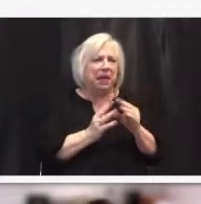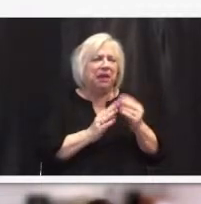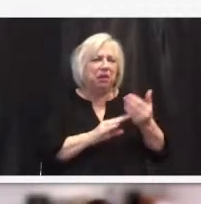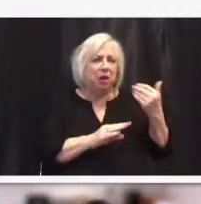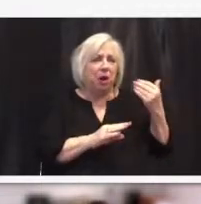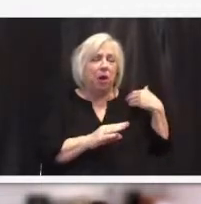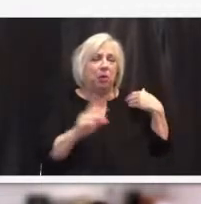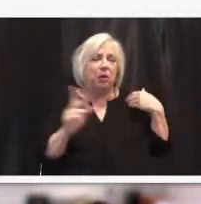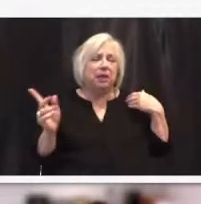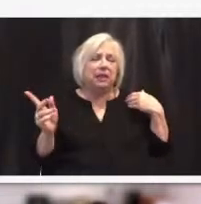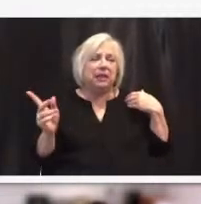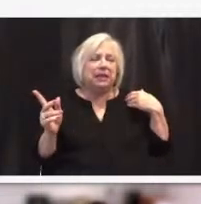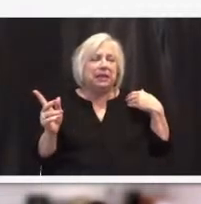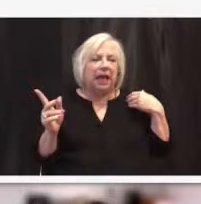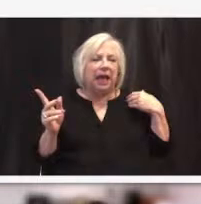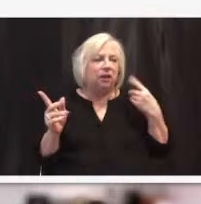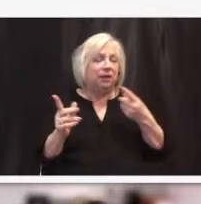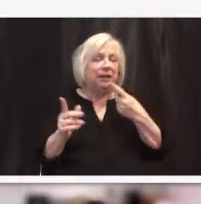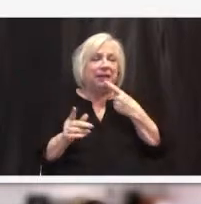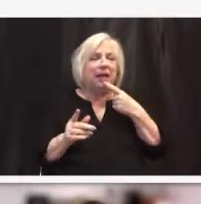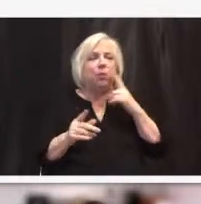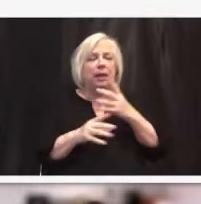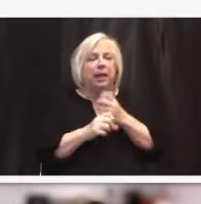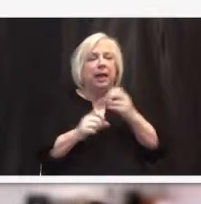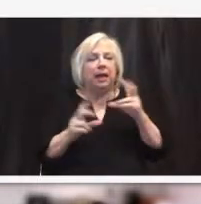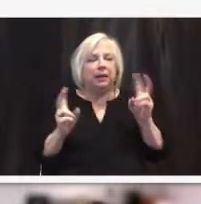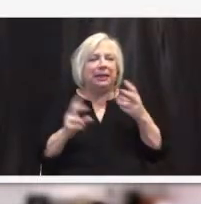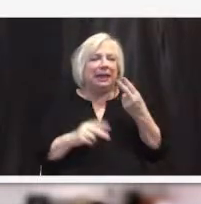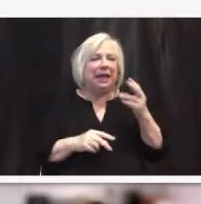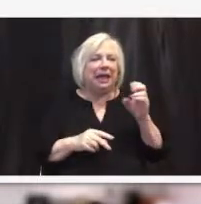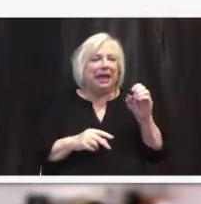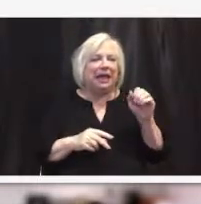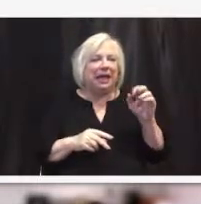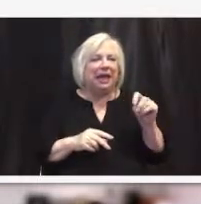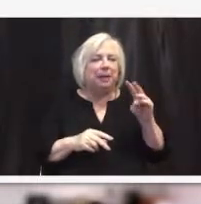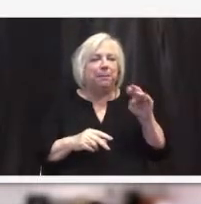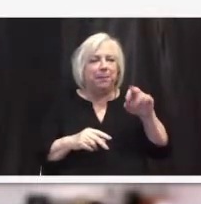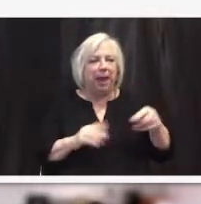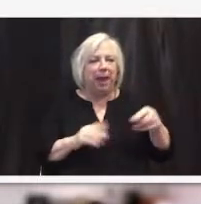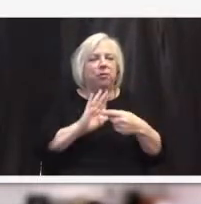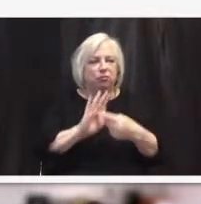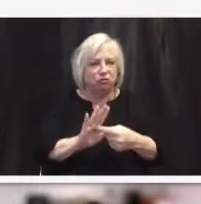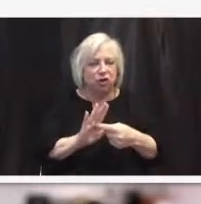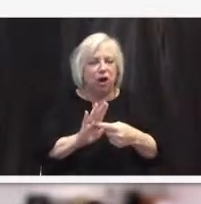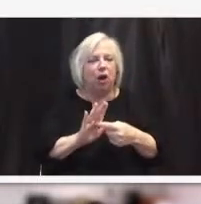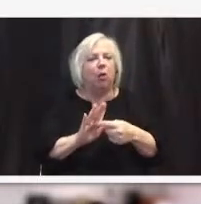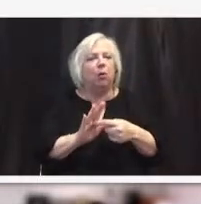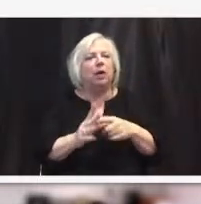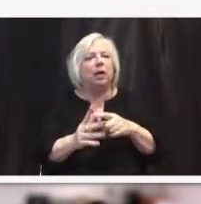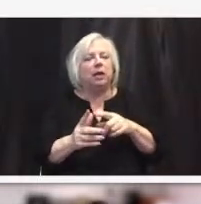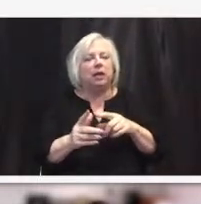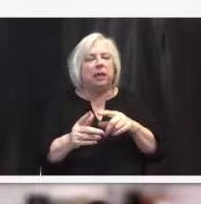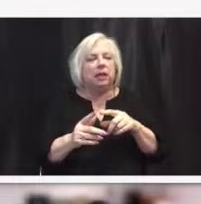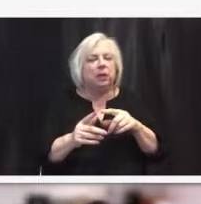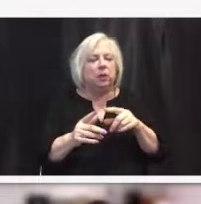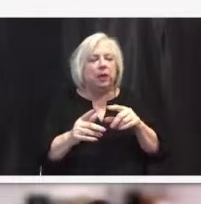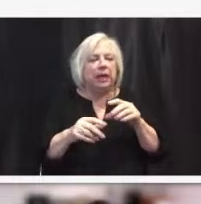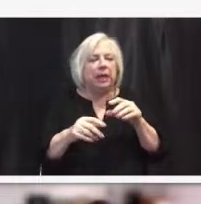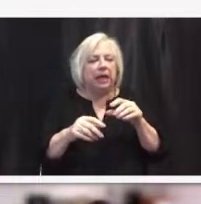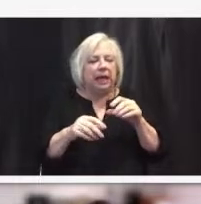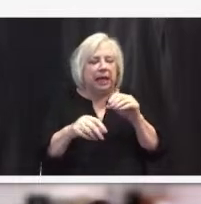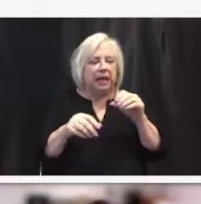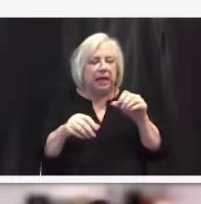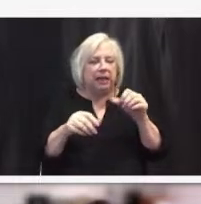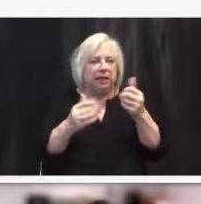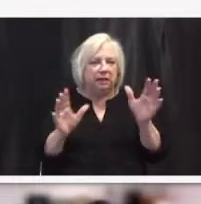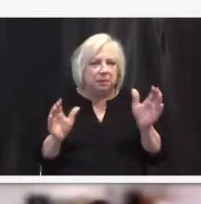future to get a heat map where we could see the concentrations of, short-term rentals in a smaller geographic